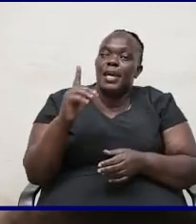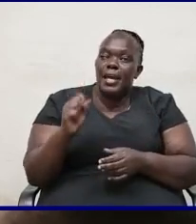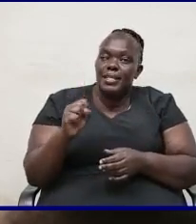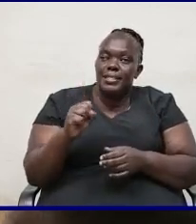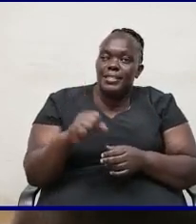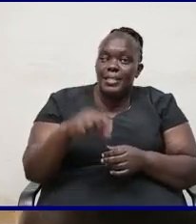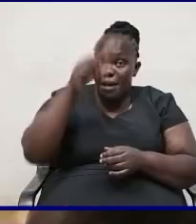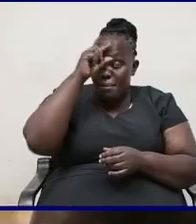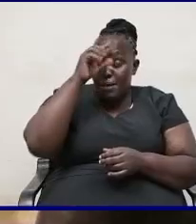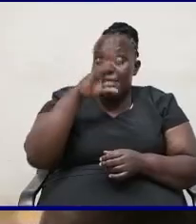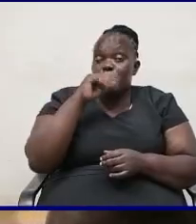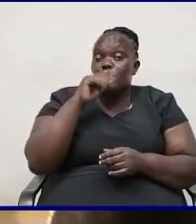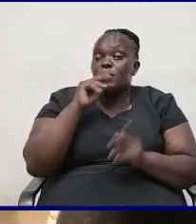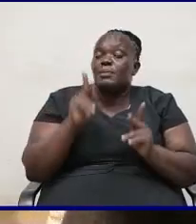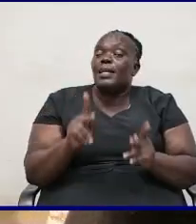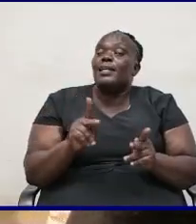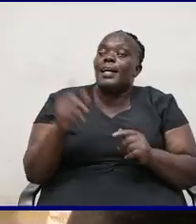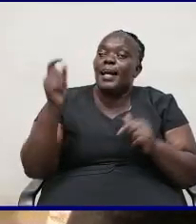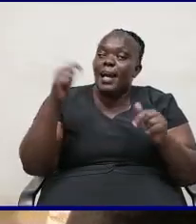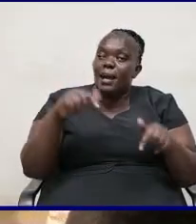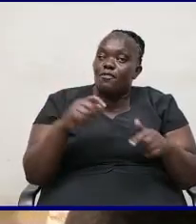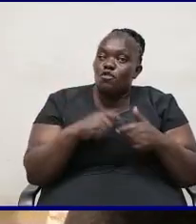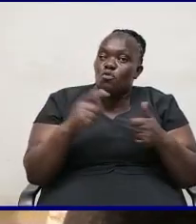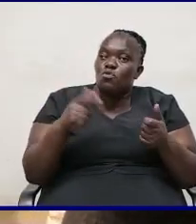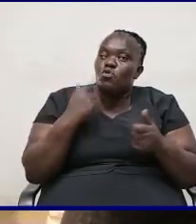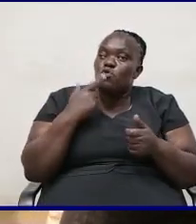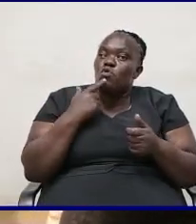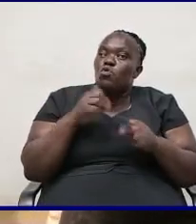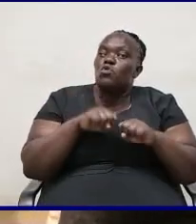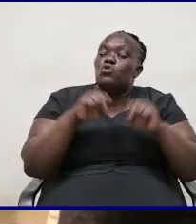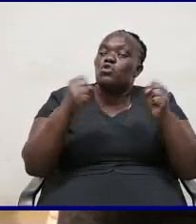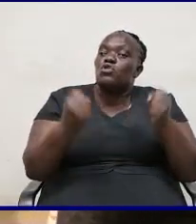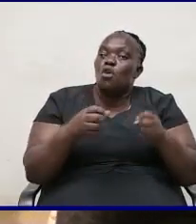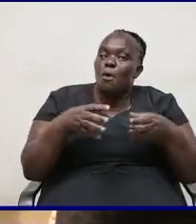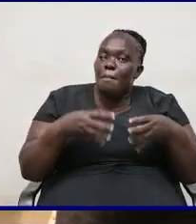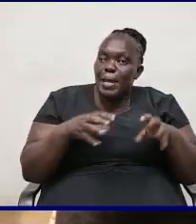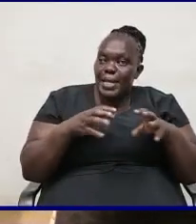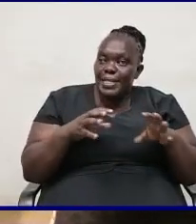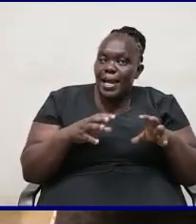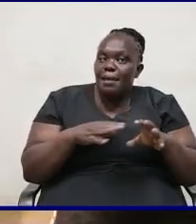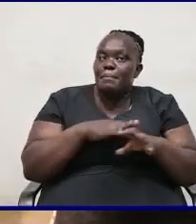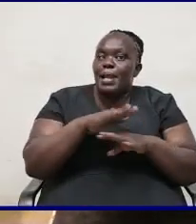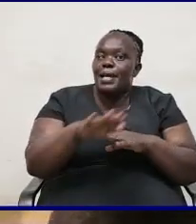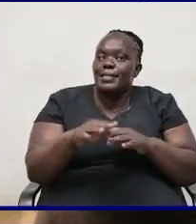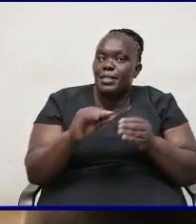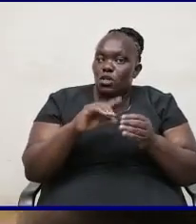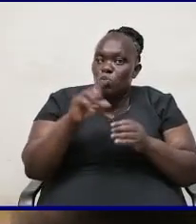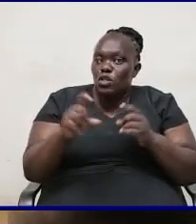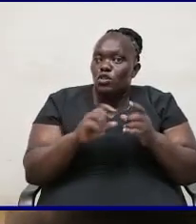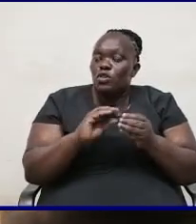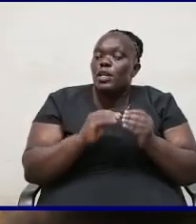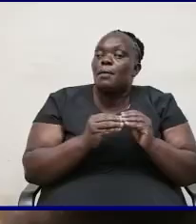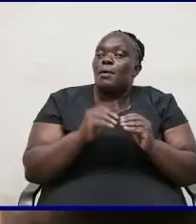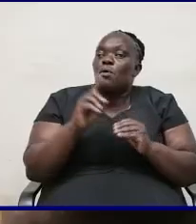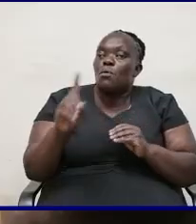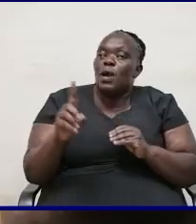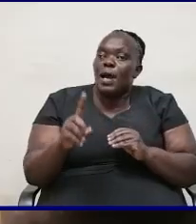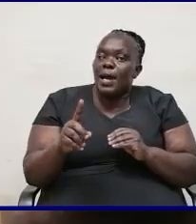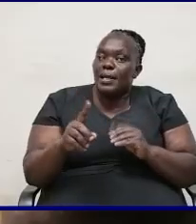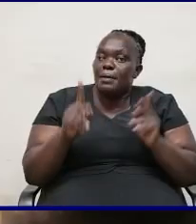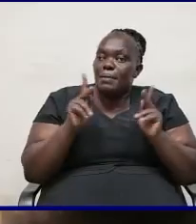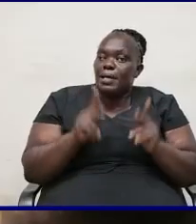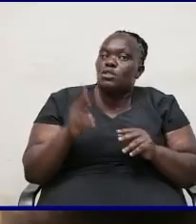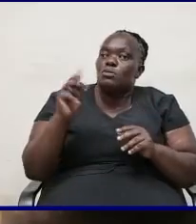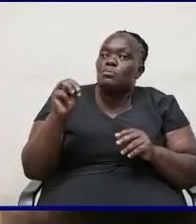Gava spokesperson. Our questions come from our social media platforms. Question number 1 comes from someone